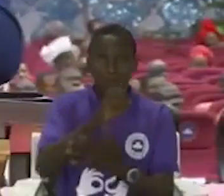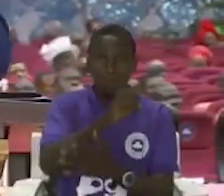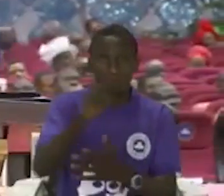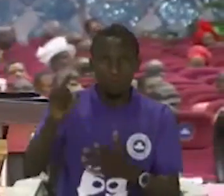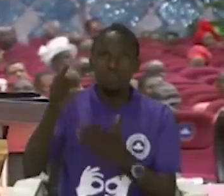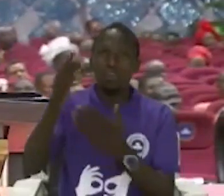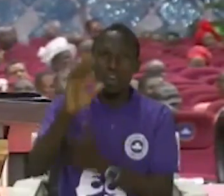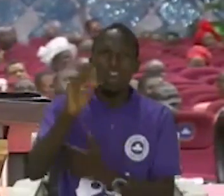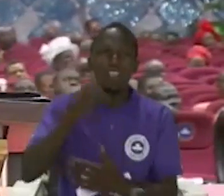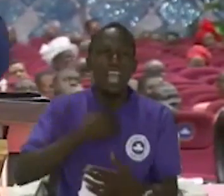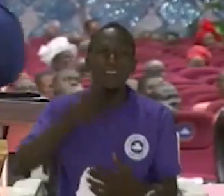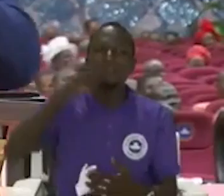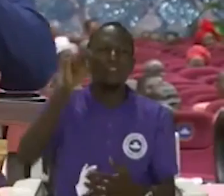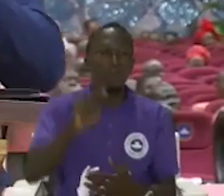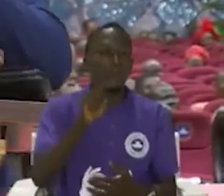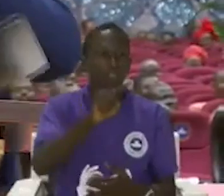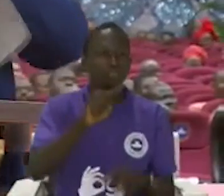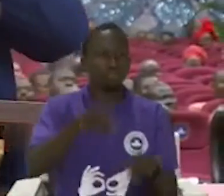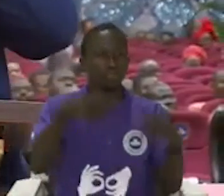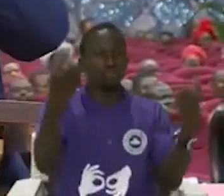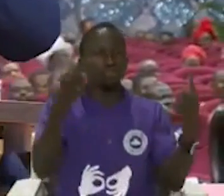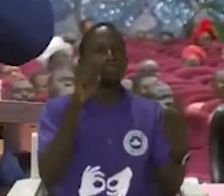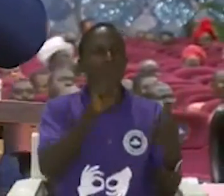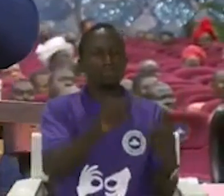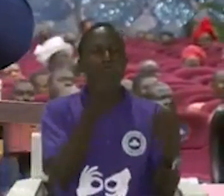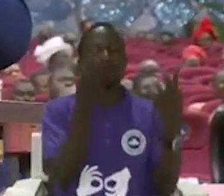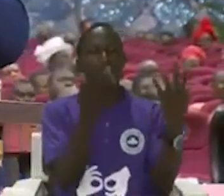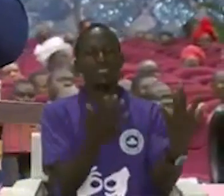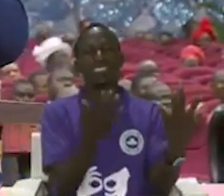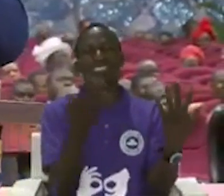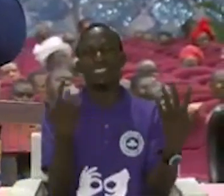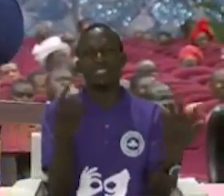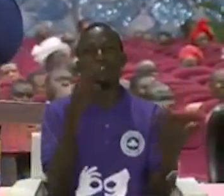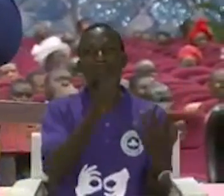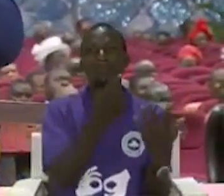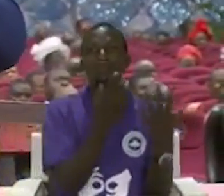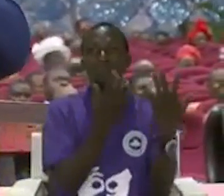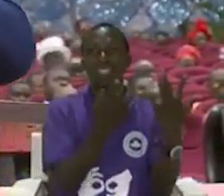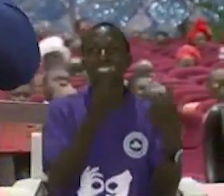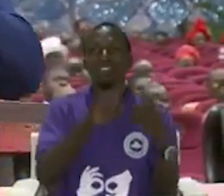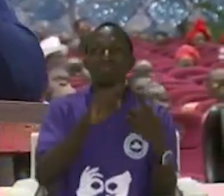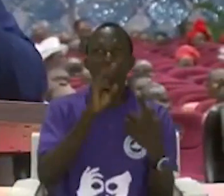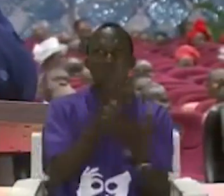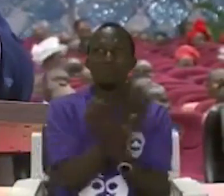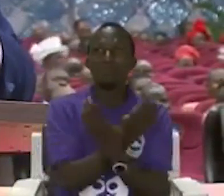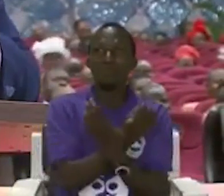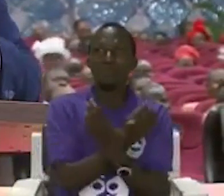that you should go, but you are still waiting. You are only waiting to be wasted.